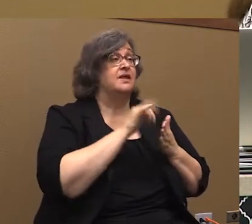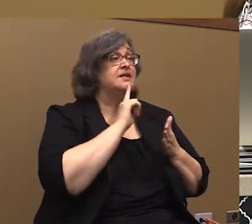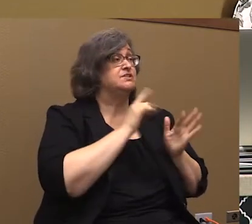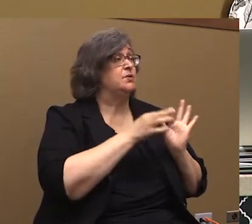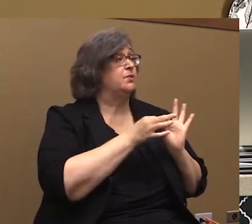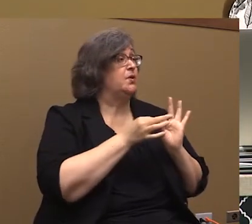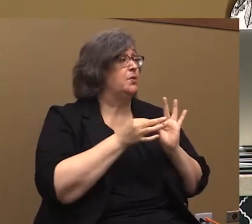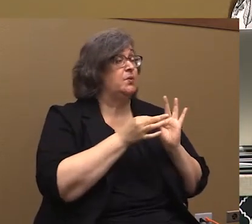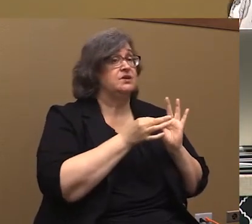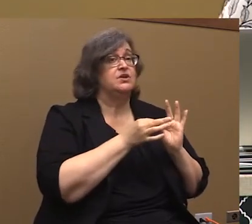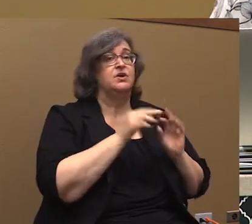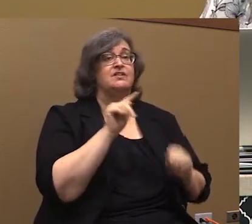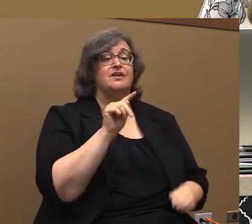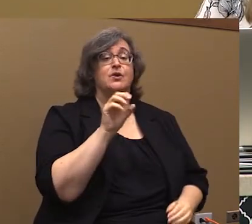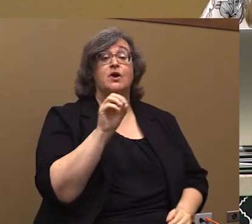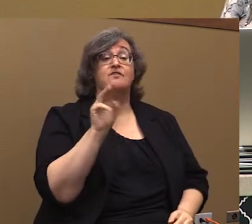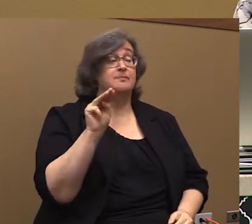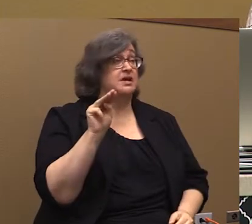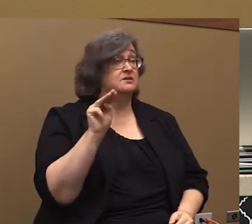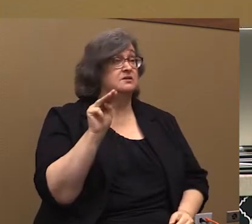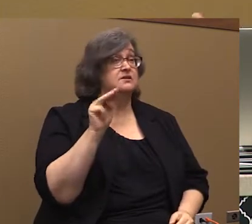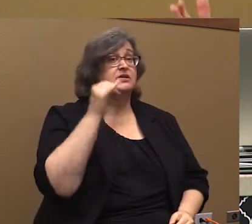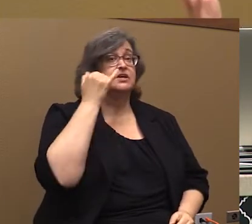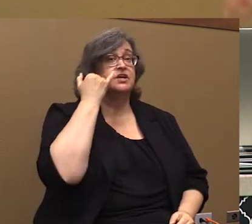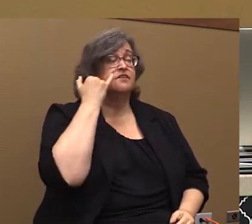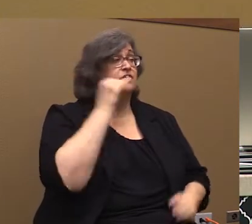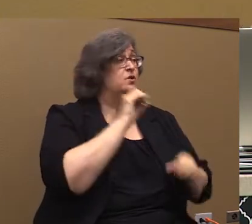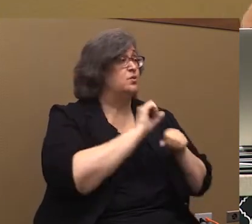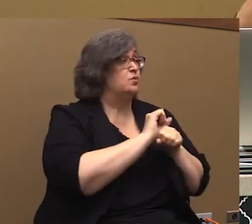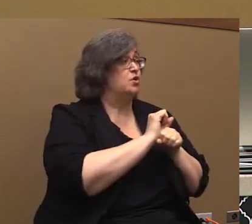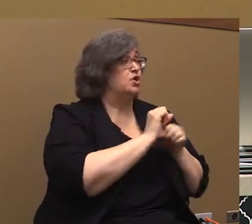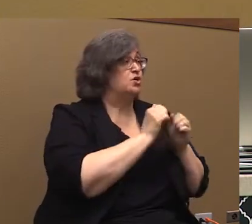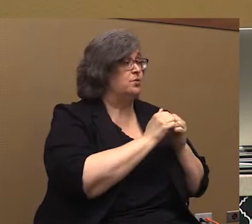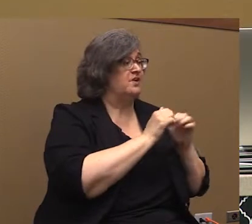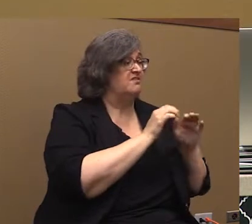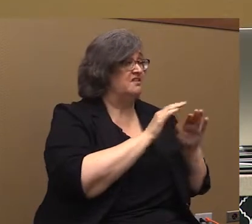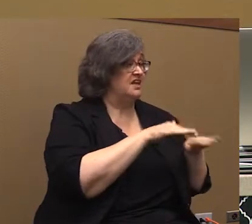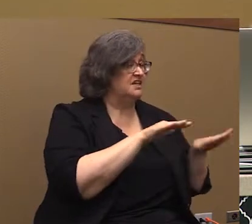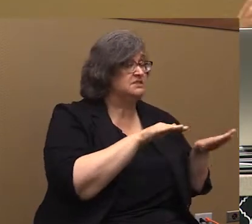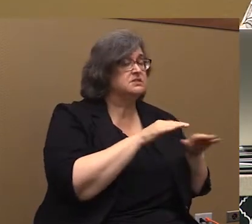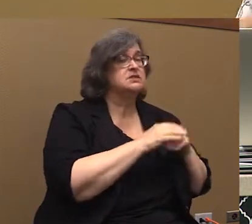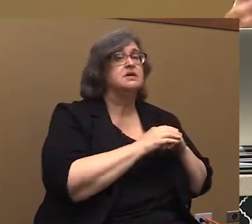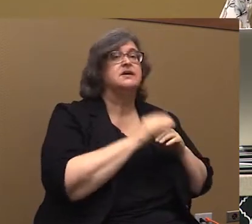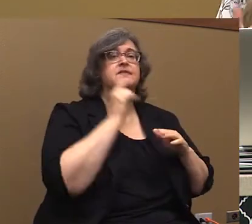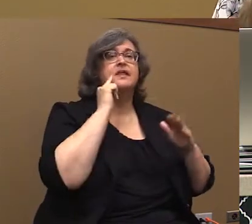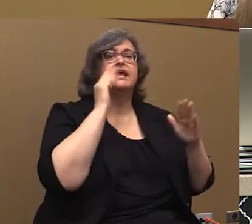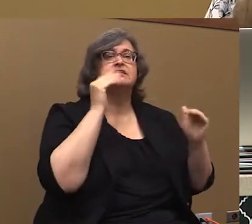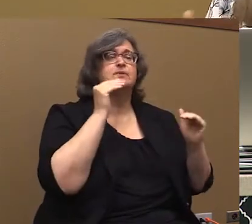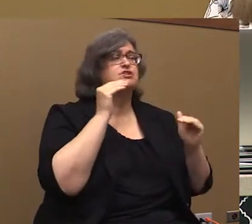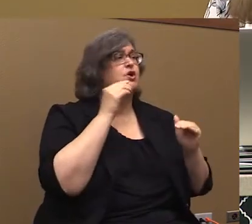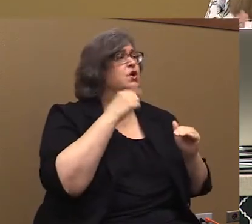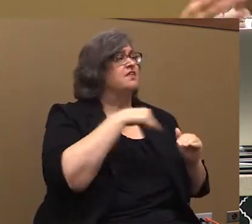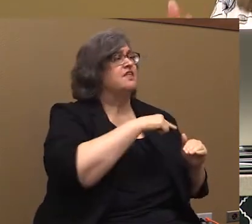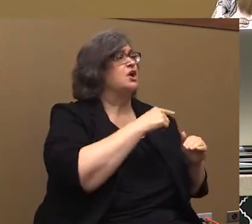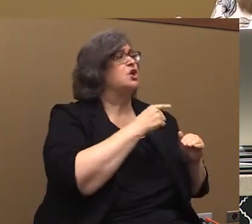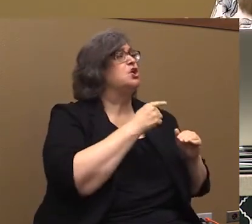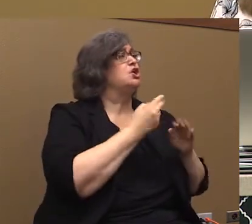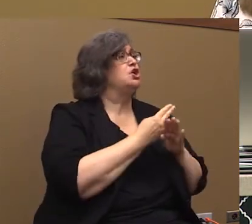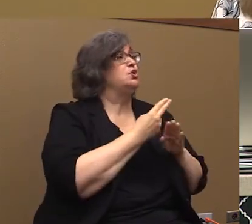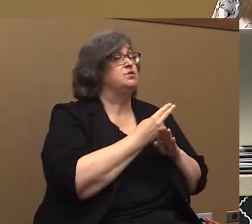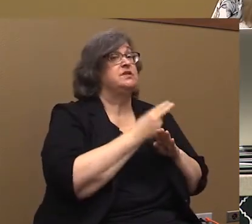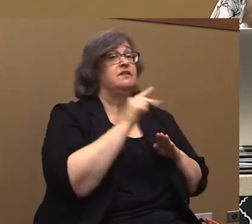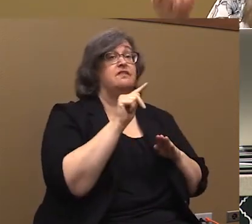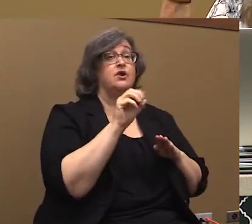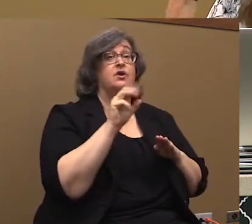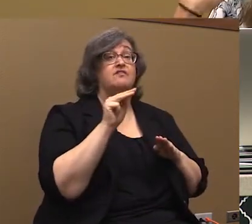Common Core standards and what they might be in relationship to theory of mind. If you were working